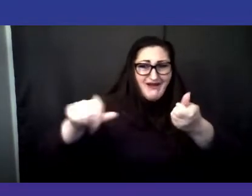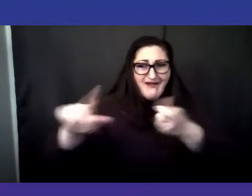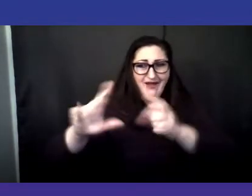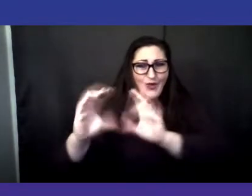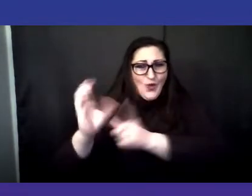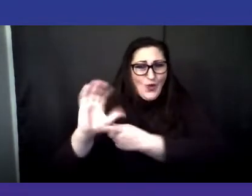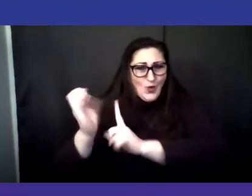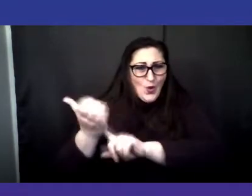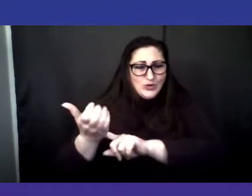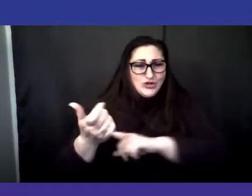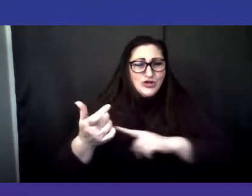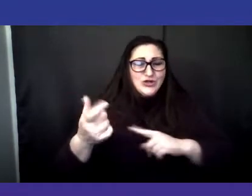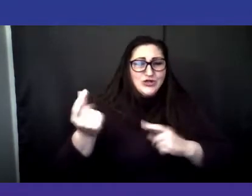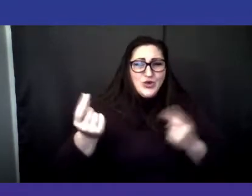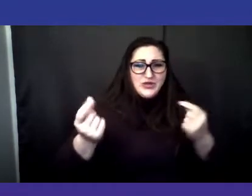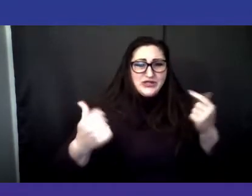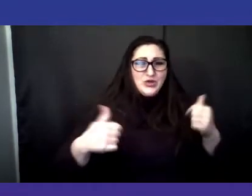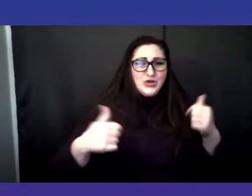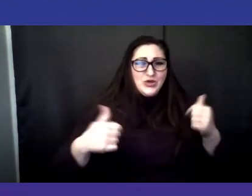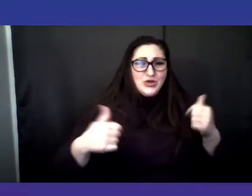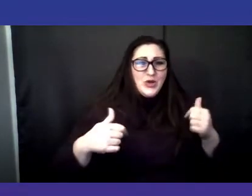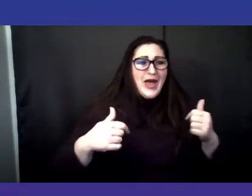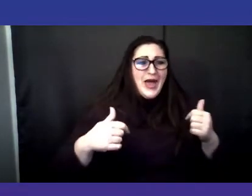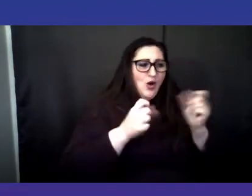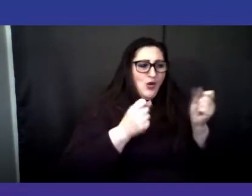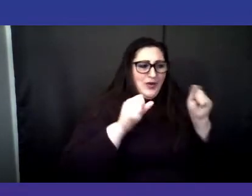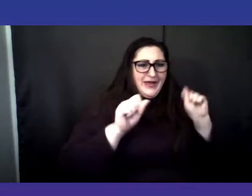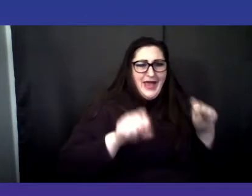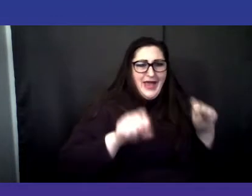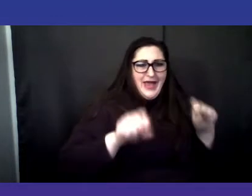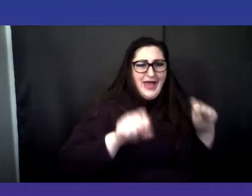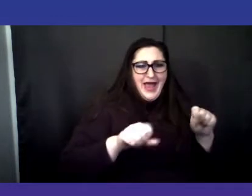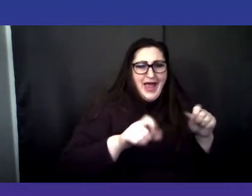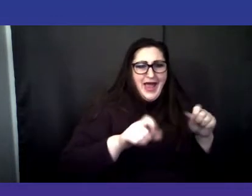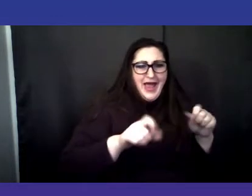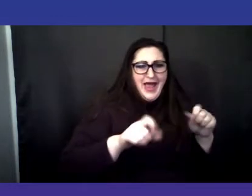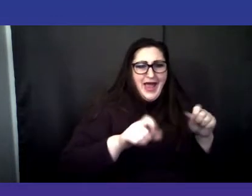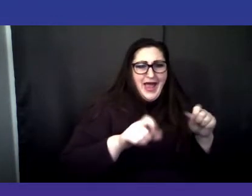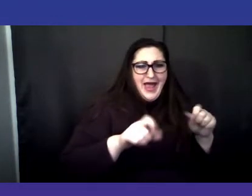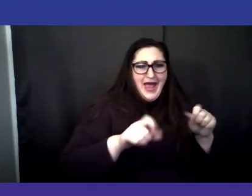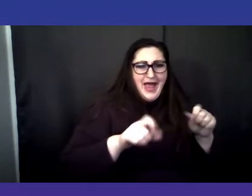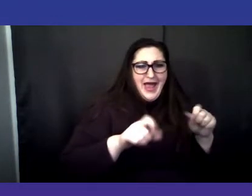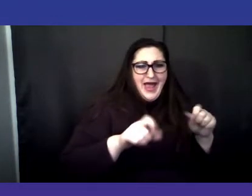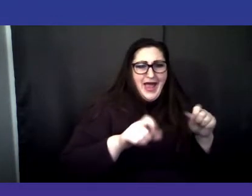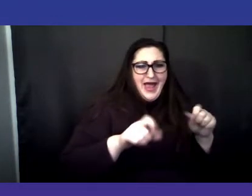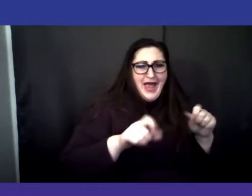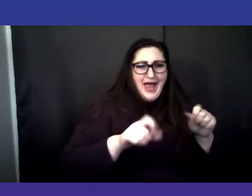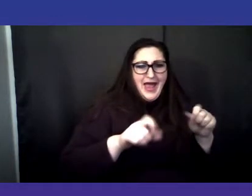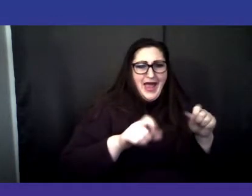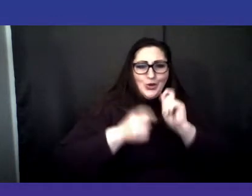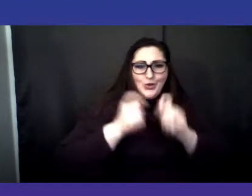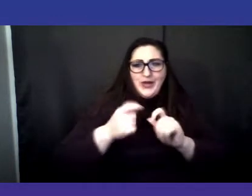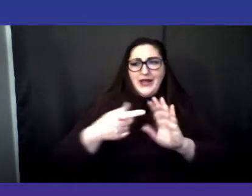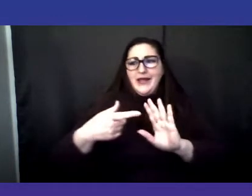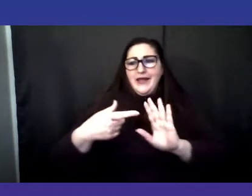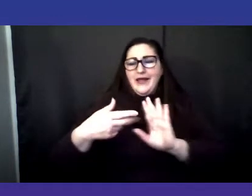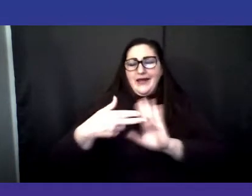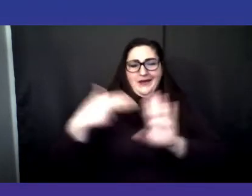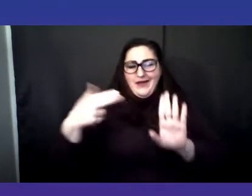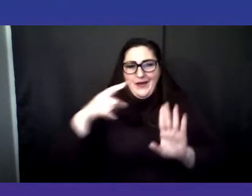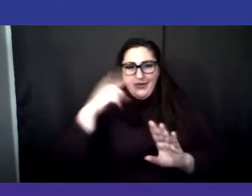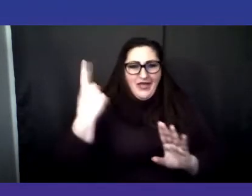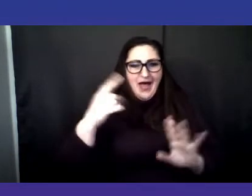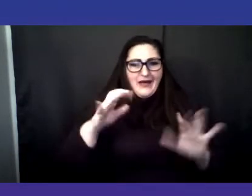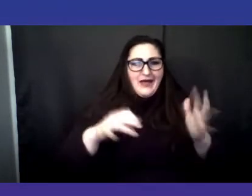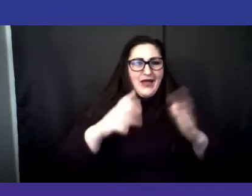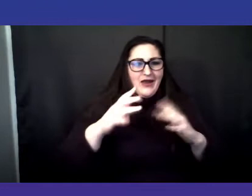that is increasingly rebrowning and re-blacking and re-redding and all the different race, re-racializations that are occurring,